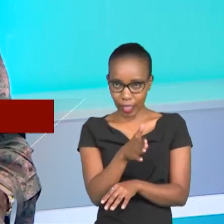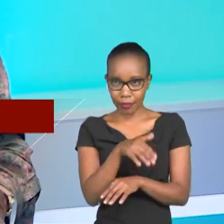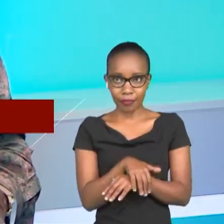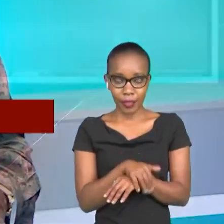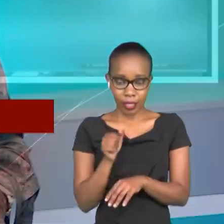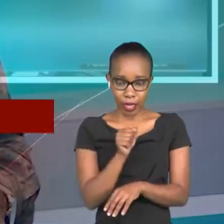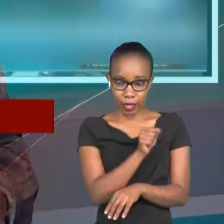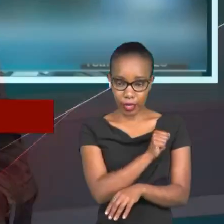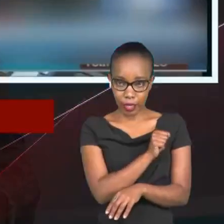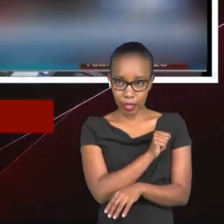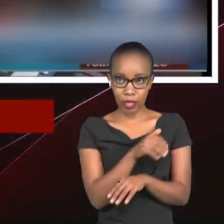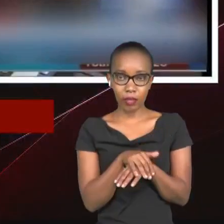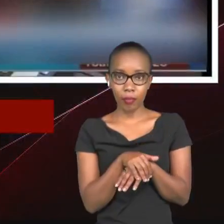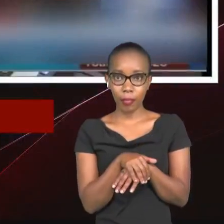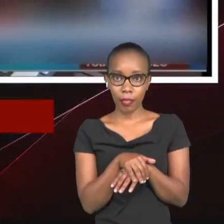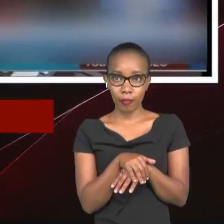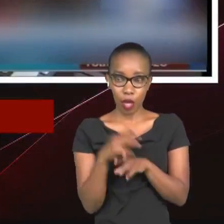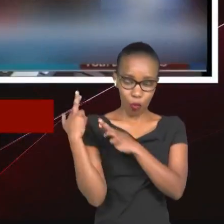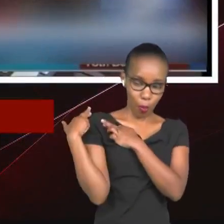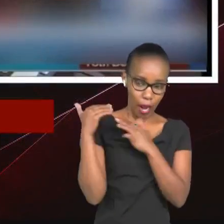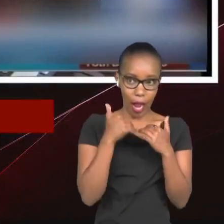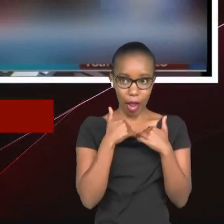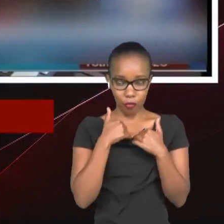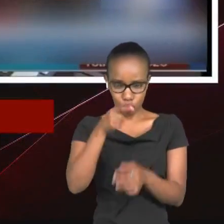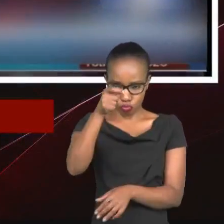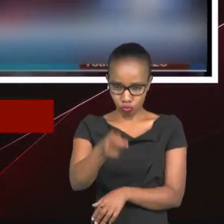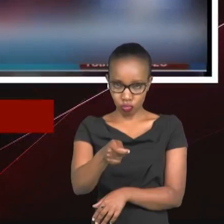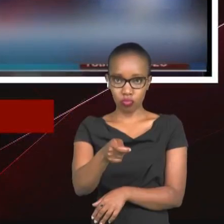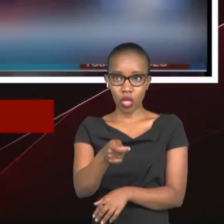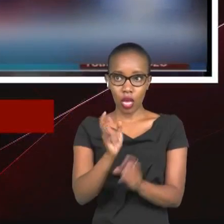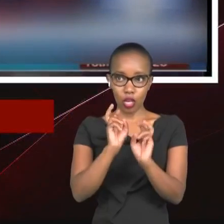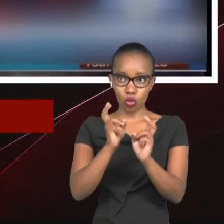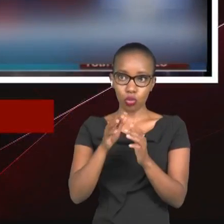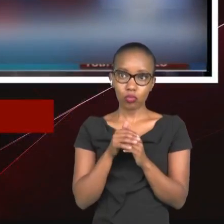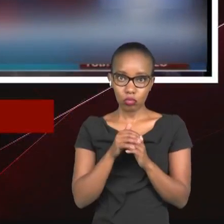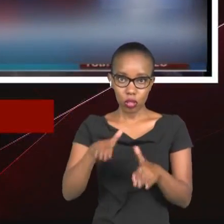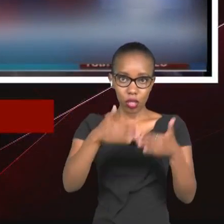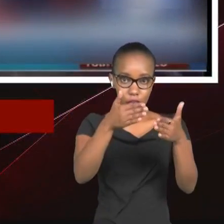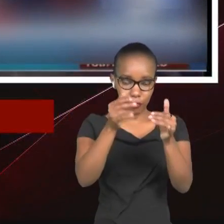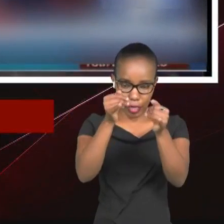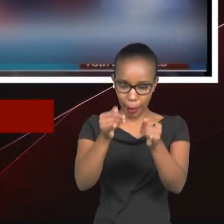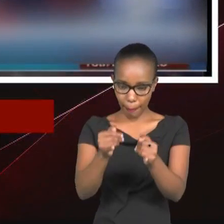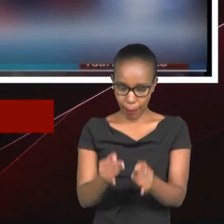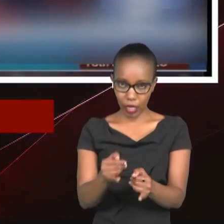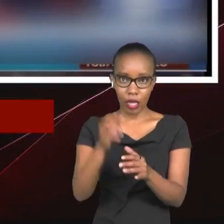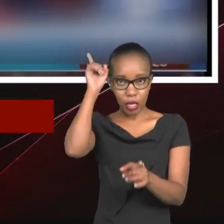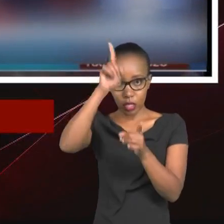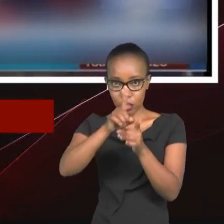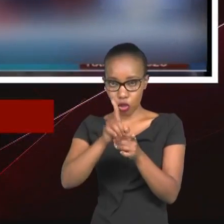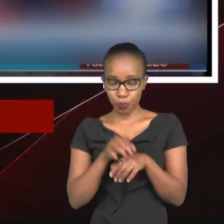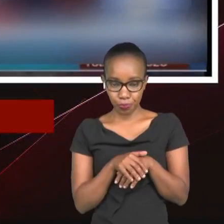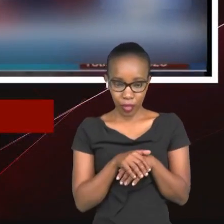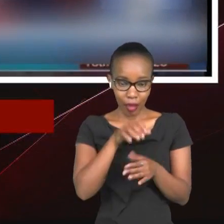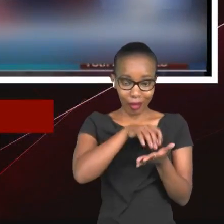the Senate has finally have their mandate to prosecute the matter and give an independent outcome. In this particular case, I